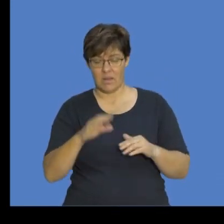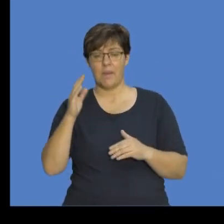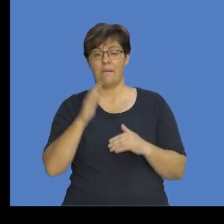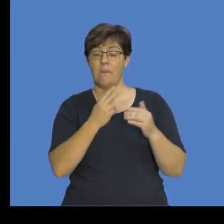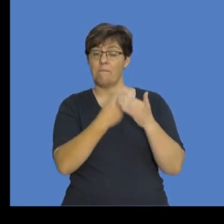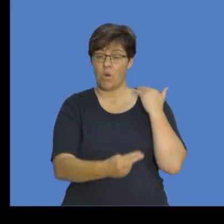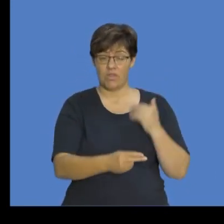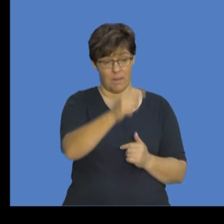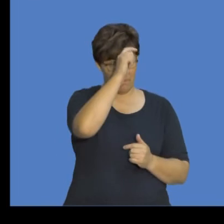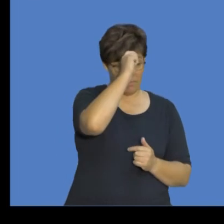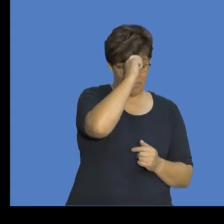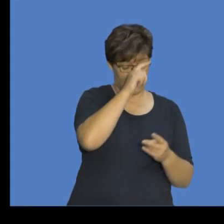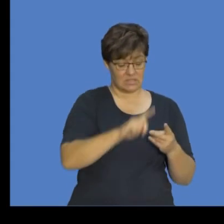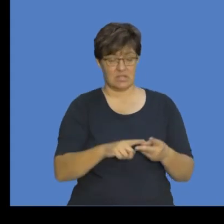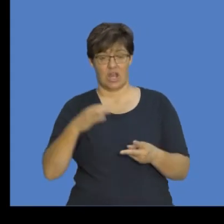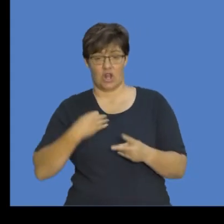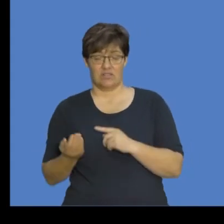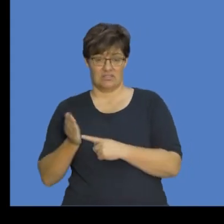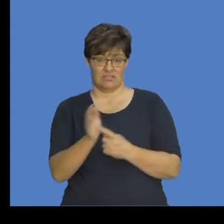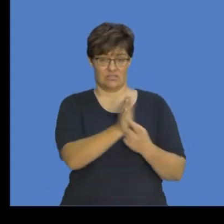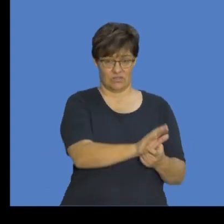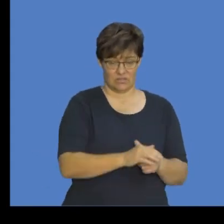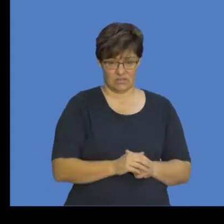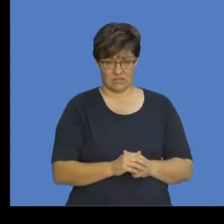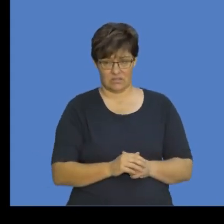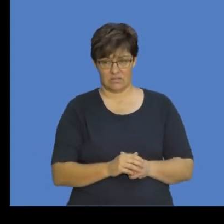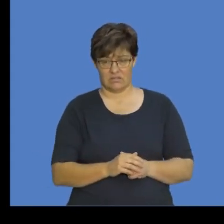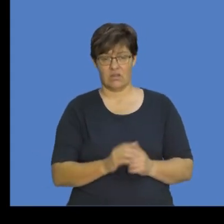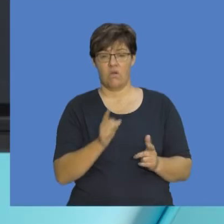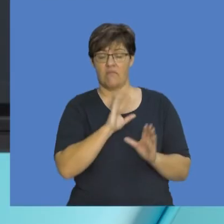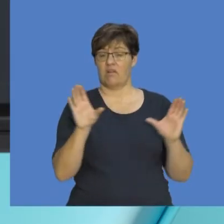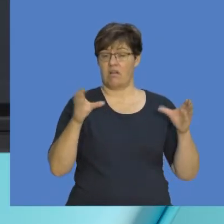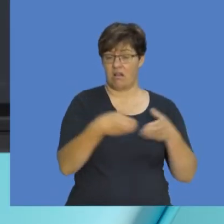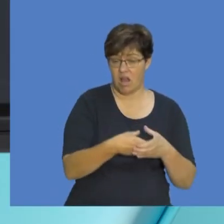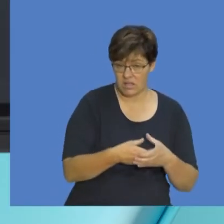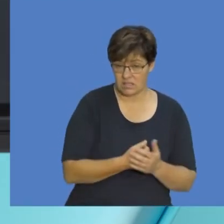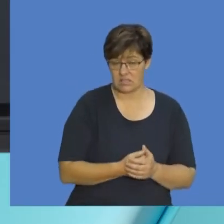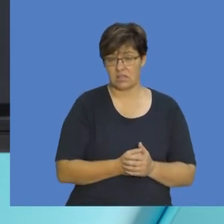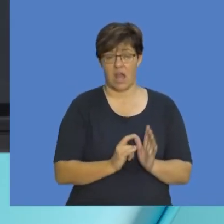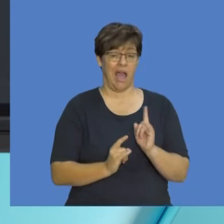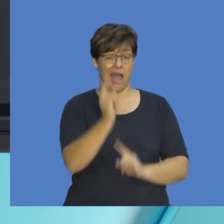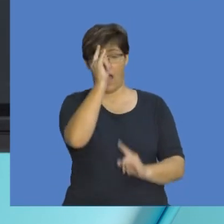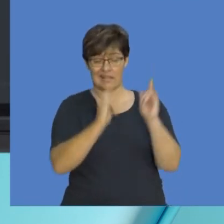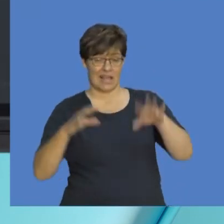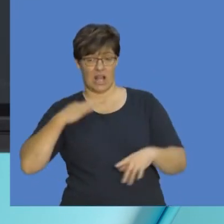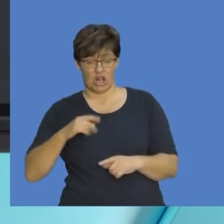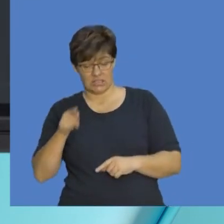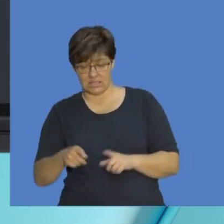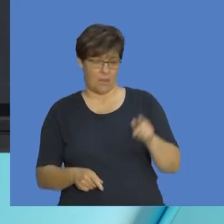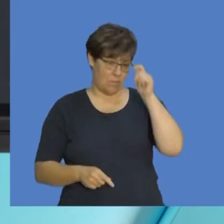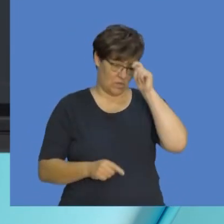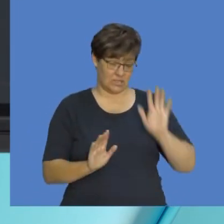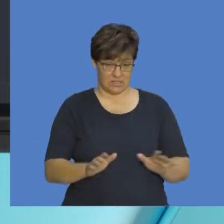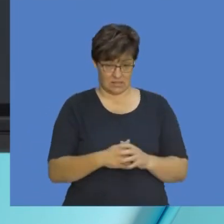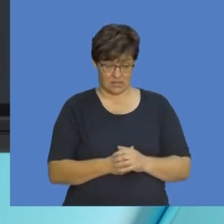both boys and girls are shown. So what do? We go in class, we measure the height of the girls and the